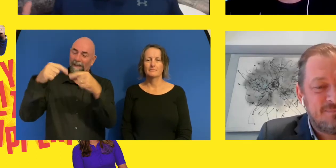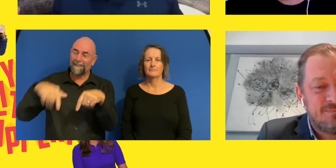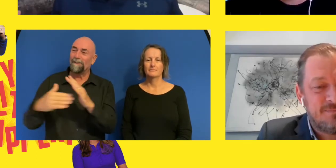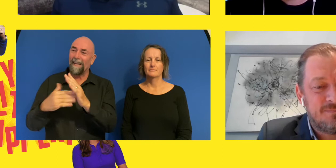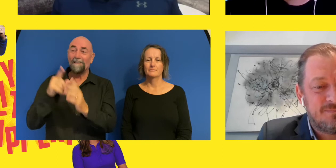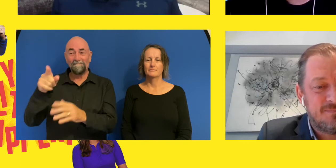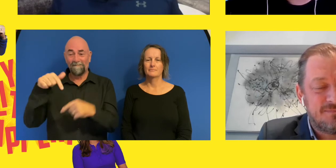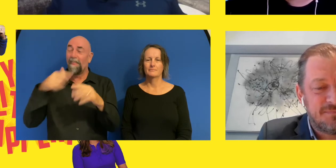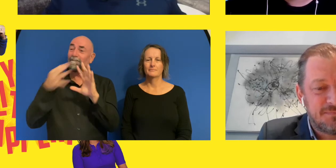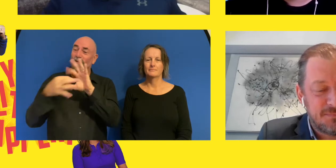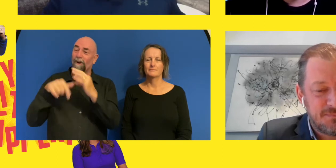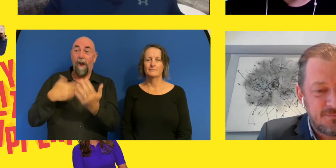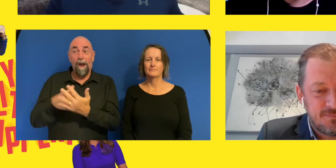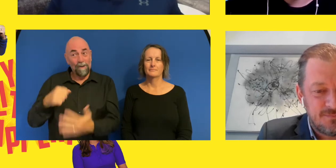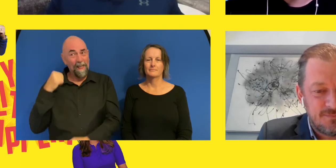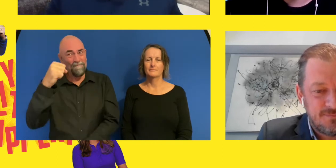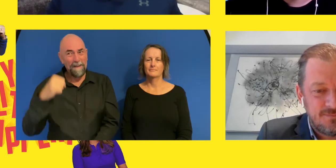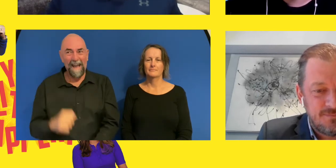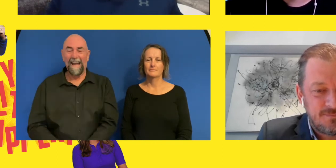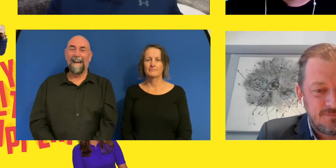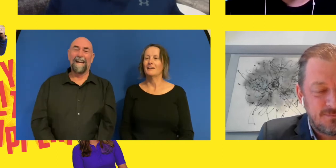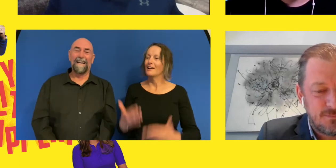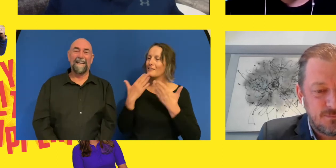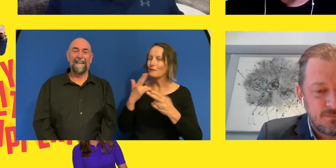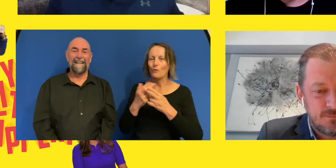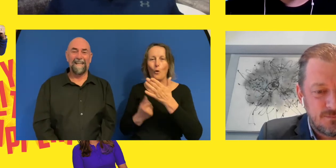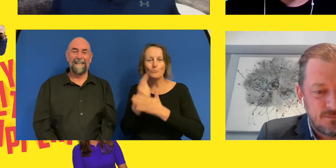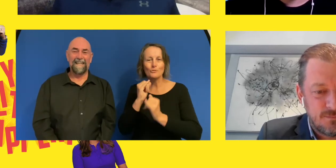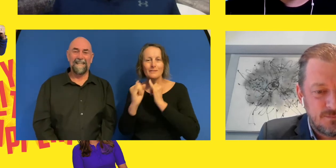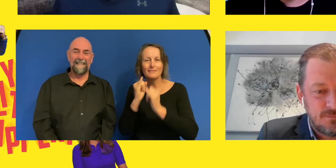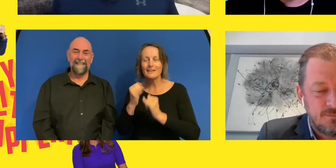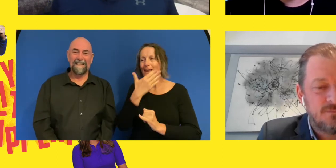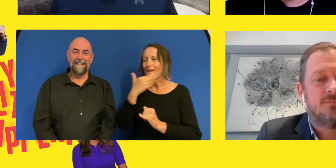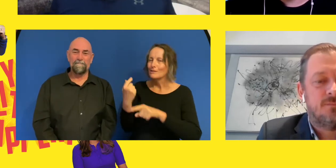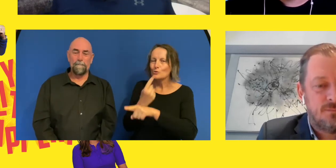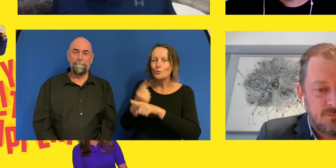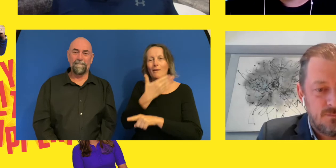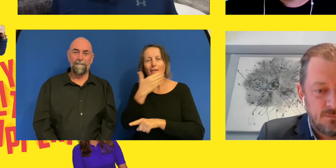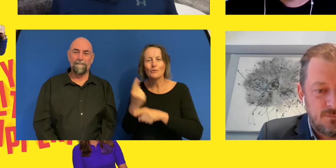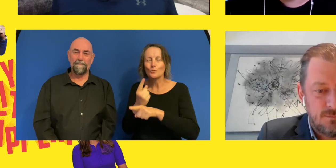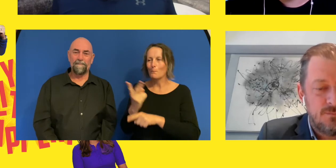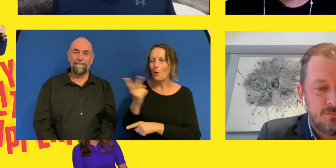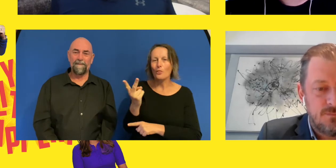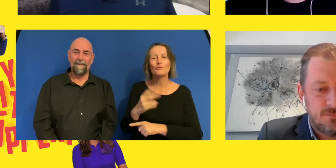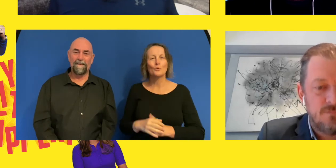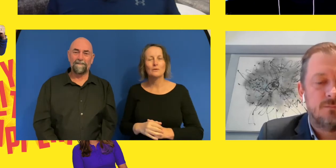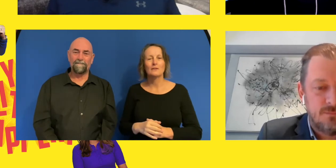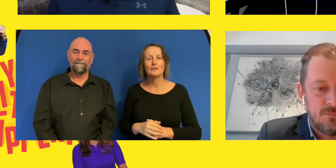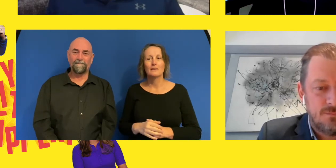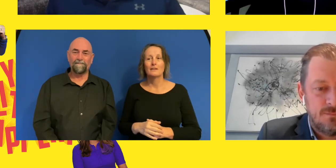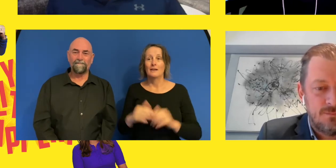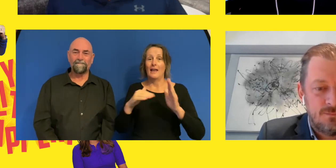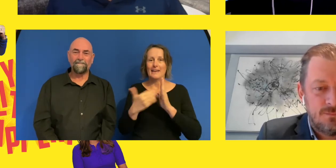thank you for joining us. It's been again a challenging time, but it's great to see the sport again. And thanks for